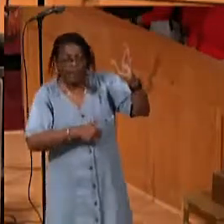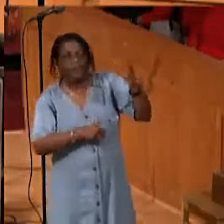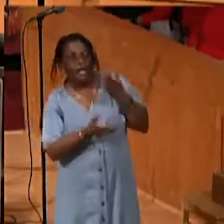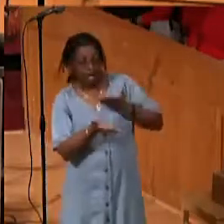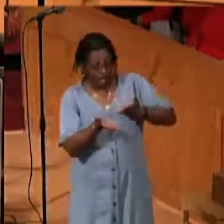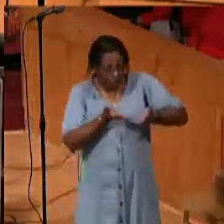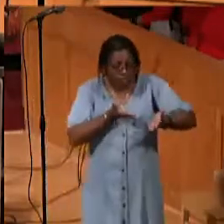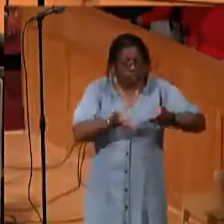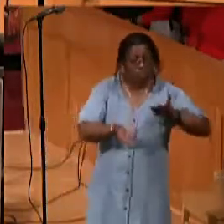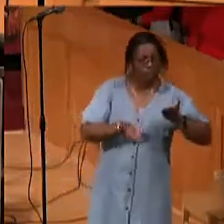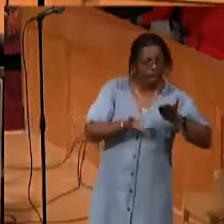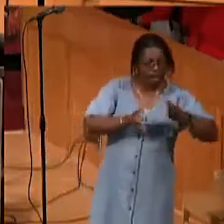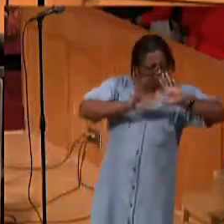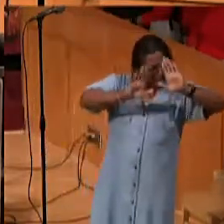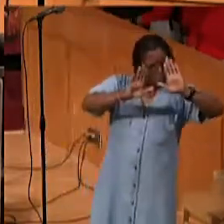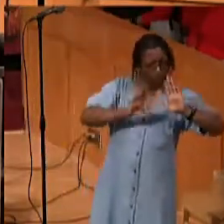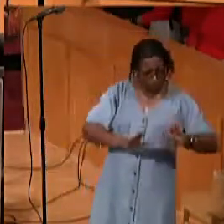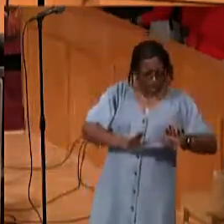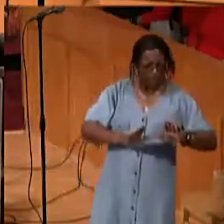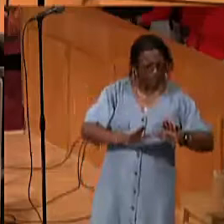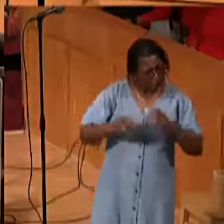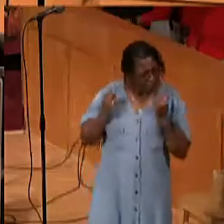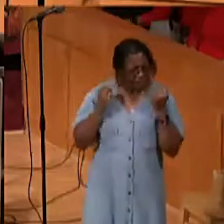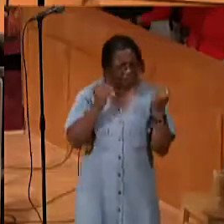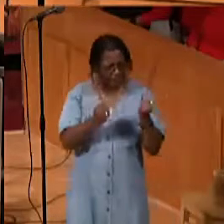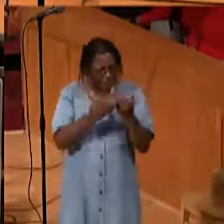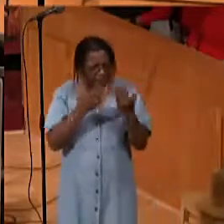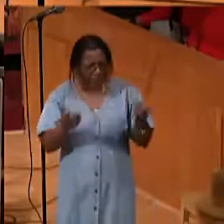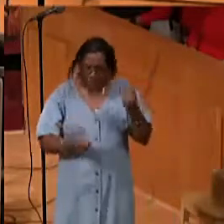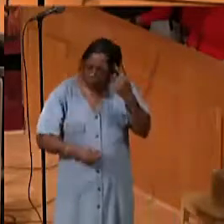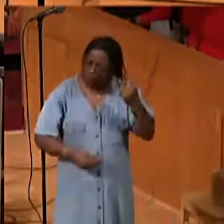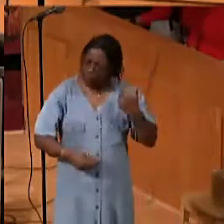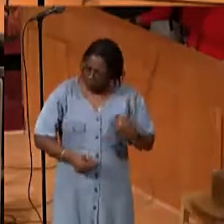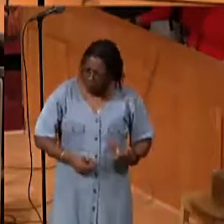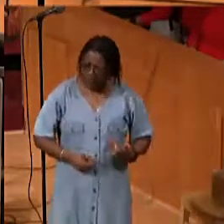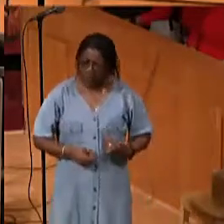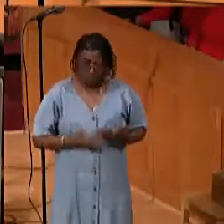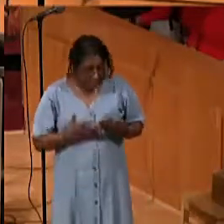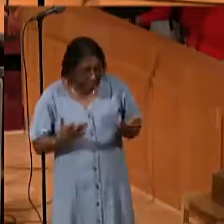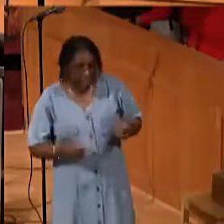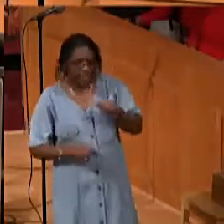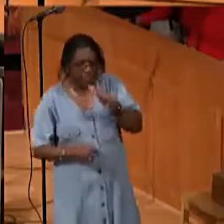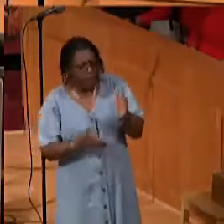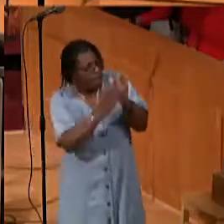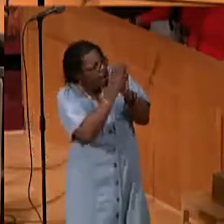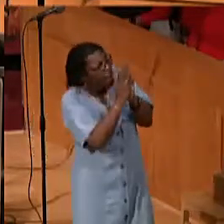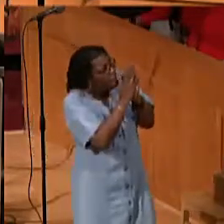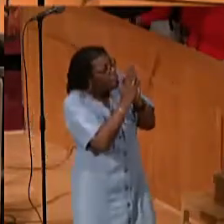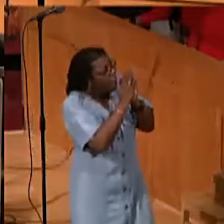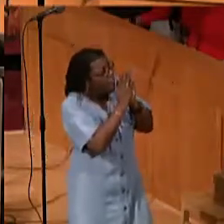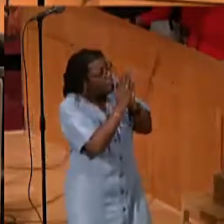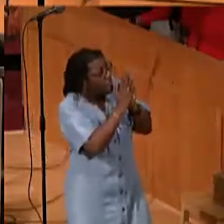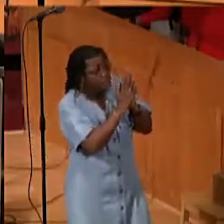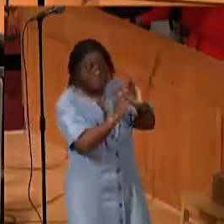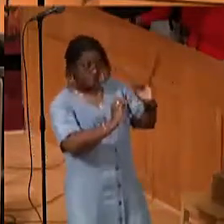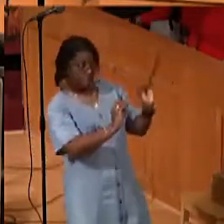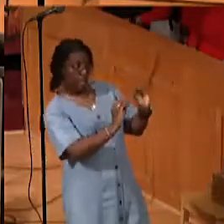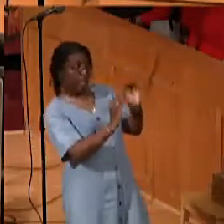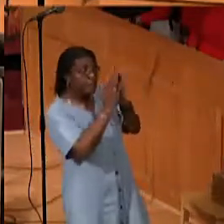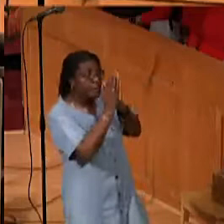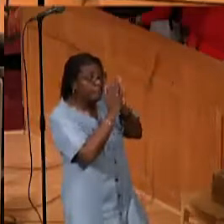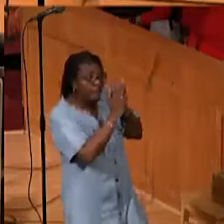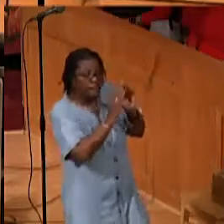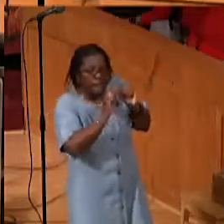done wonderful and mighty things for me. Things that I didn't even ask him to do. Things that I couldn't